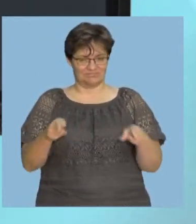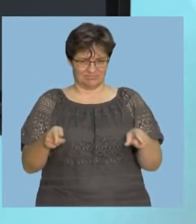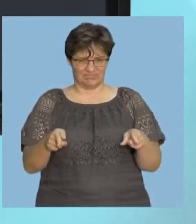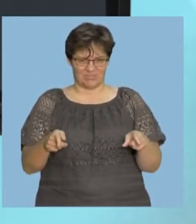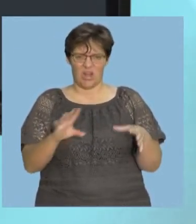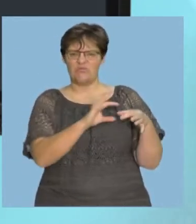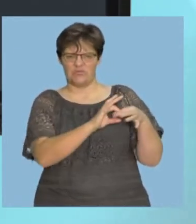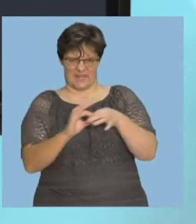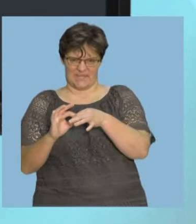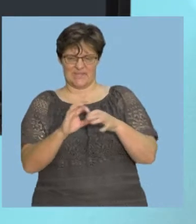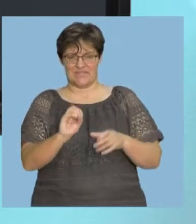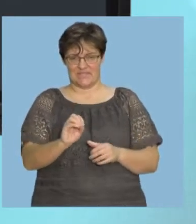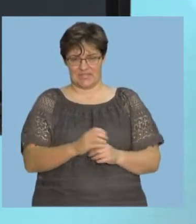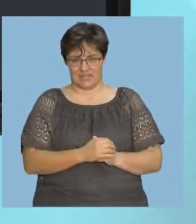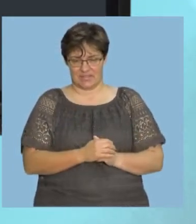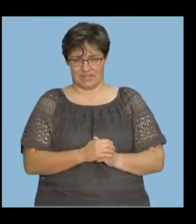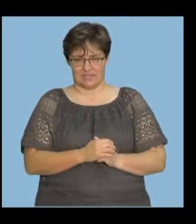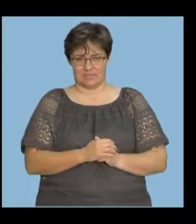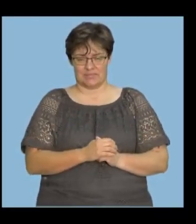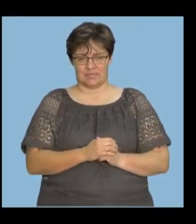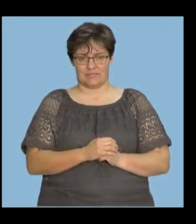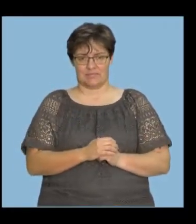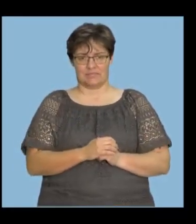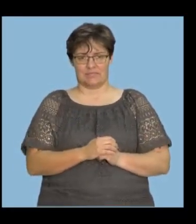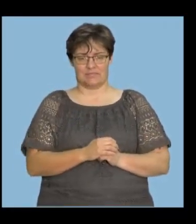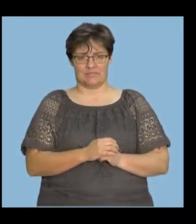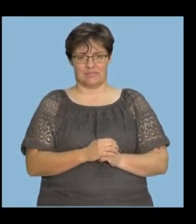of related in a way.